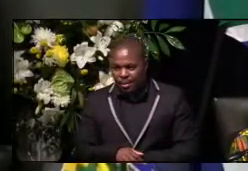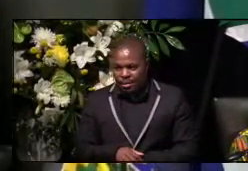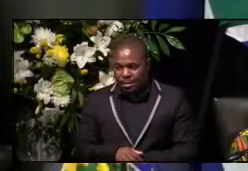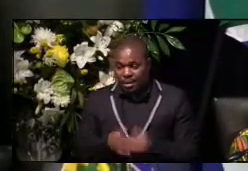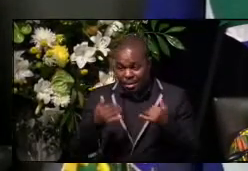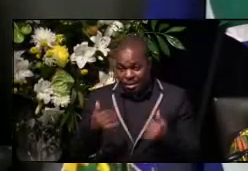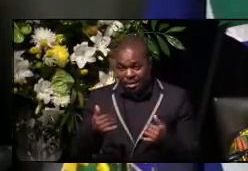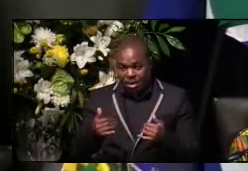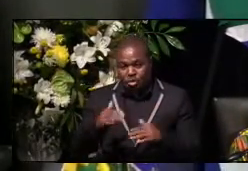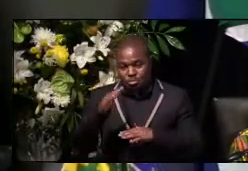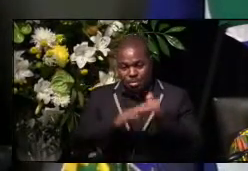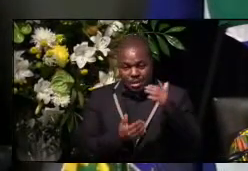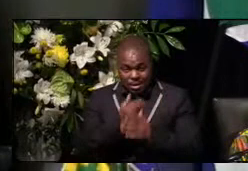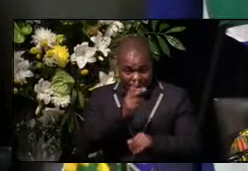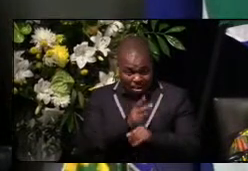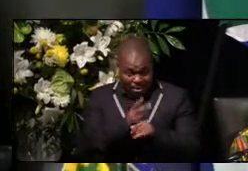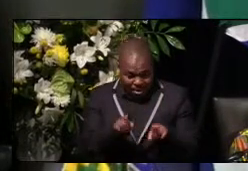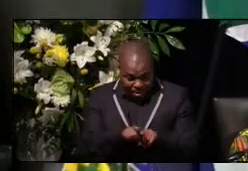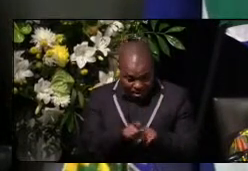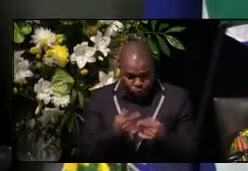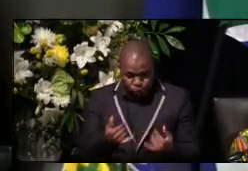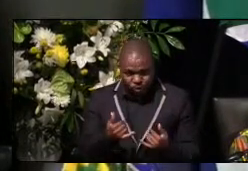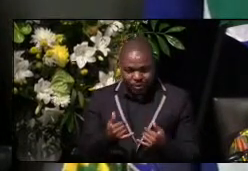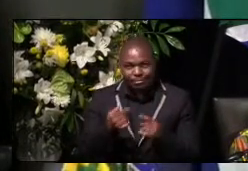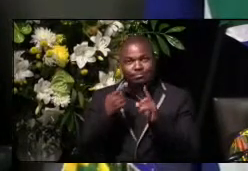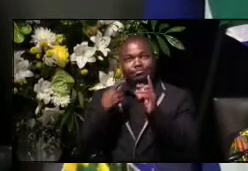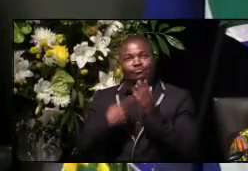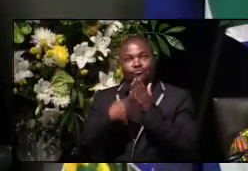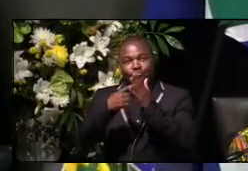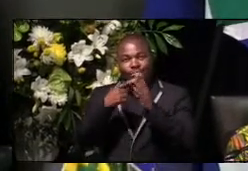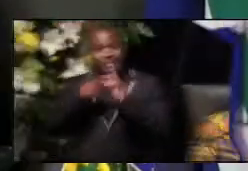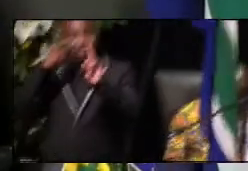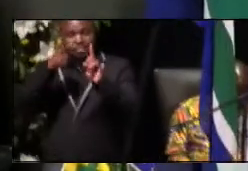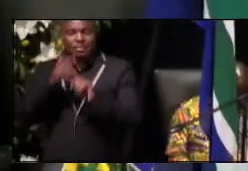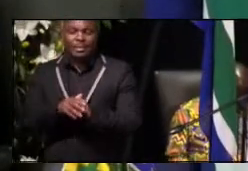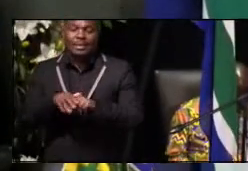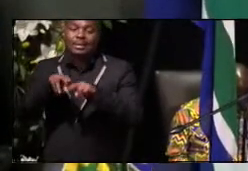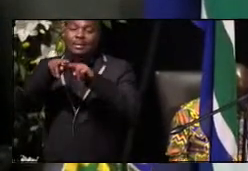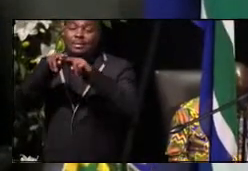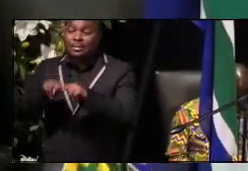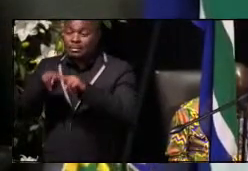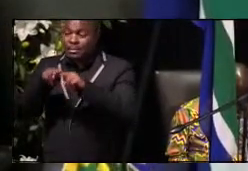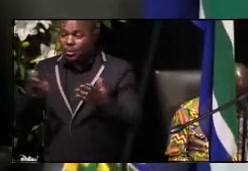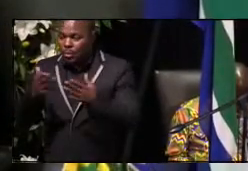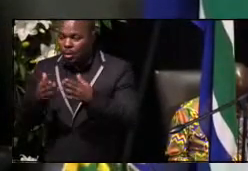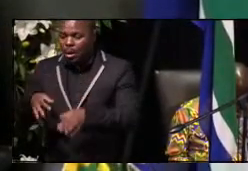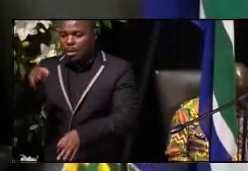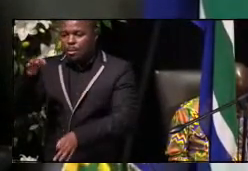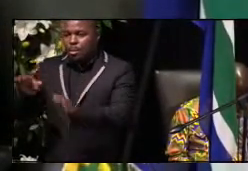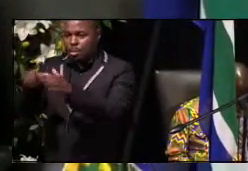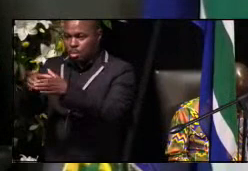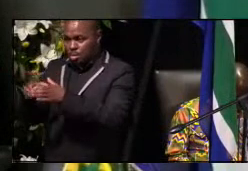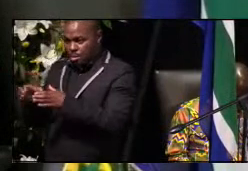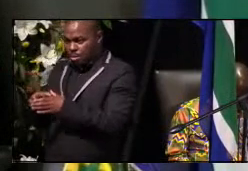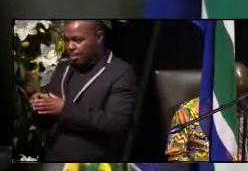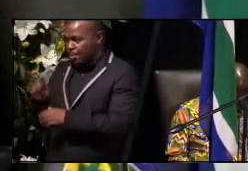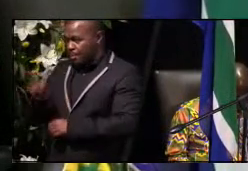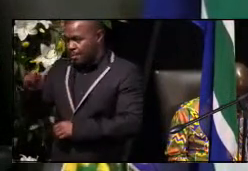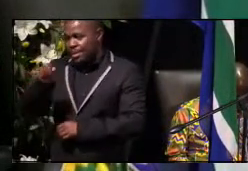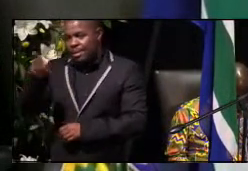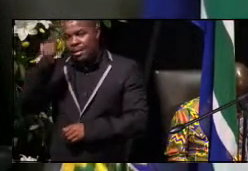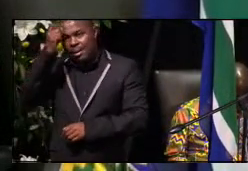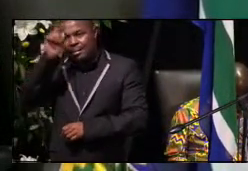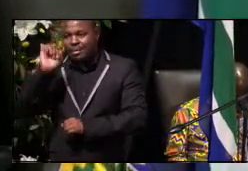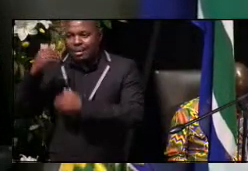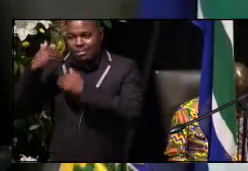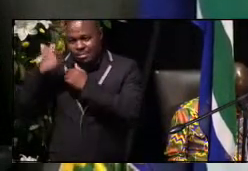is now key to our discussions of today um depends on parties which comprehend the tasks